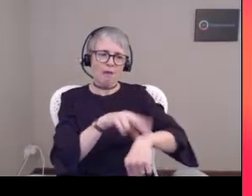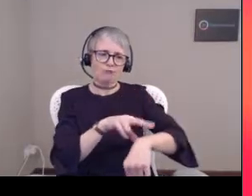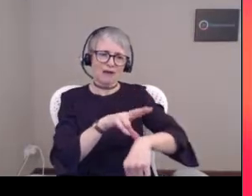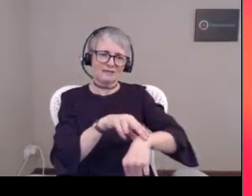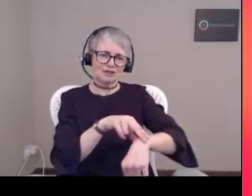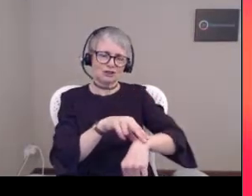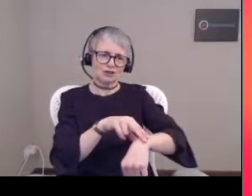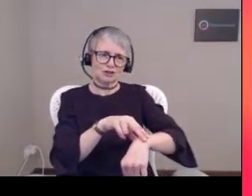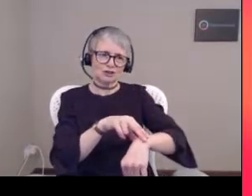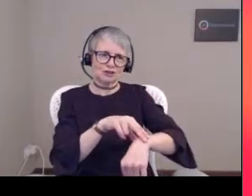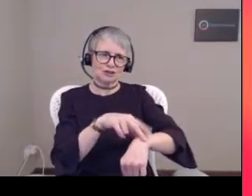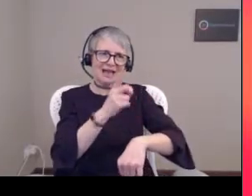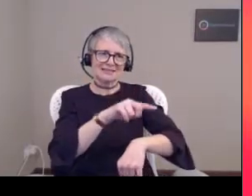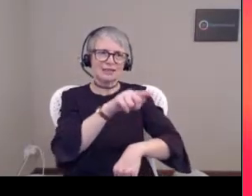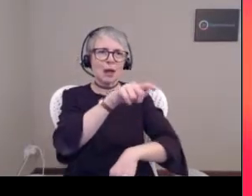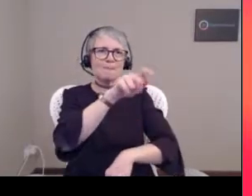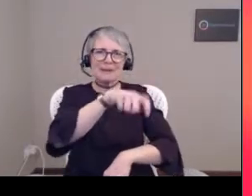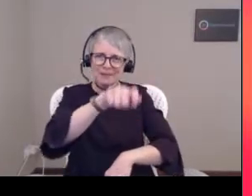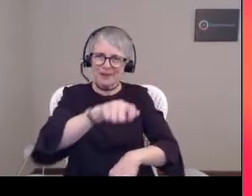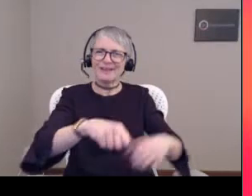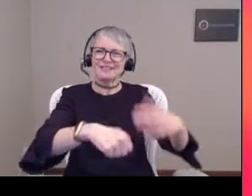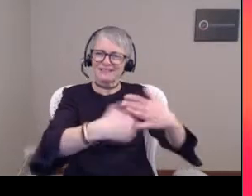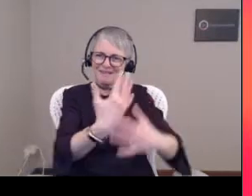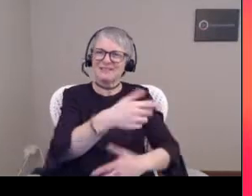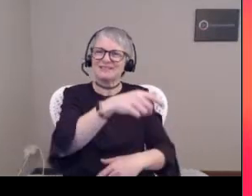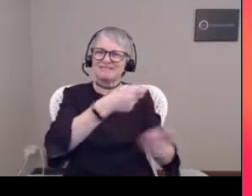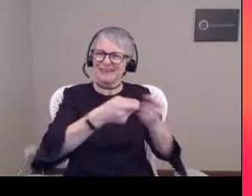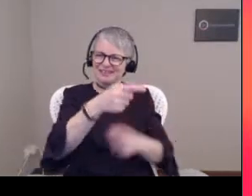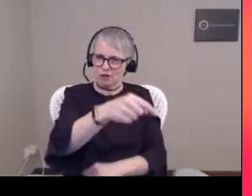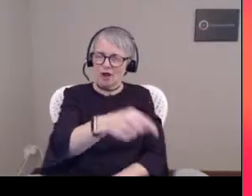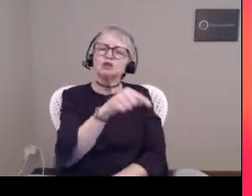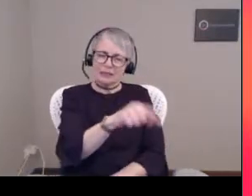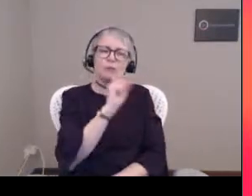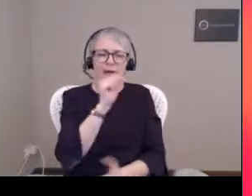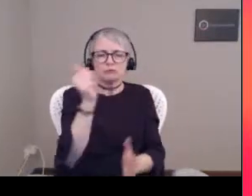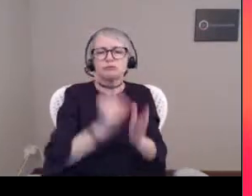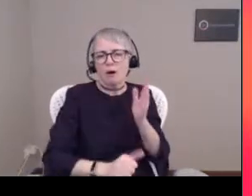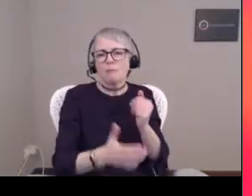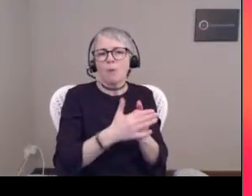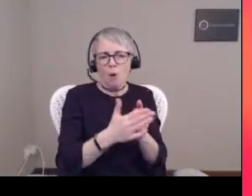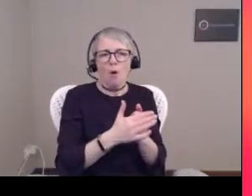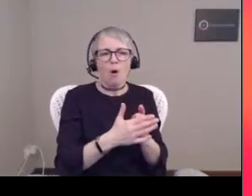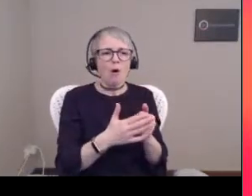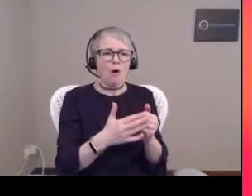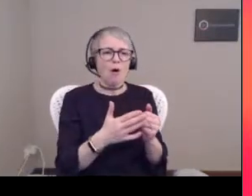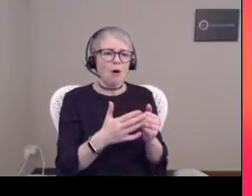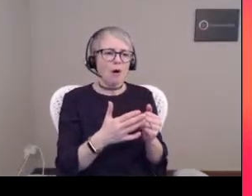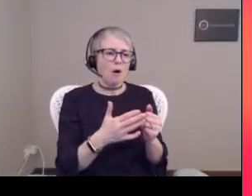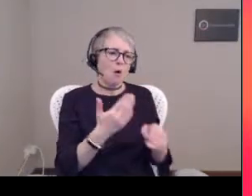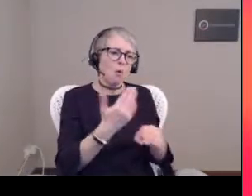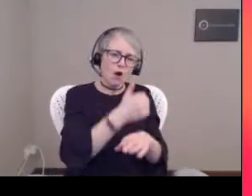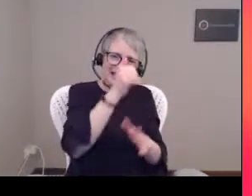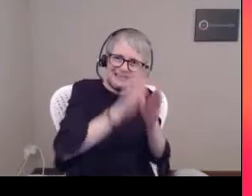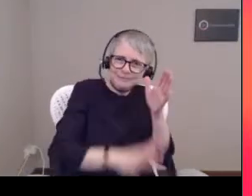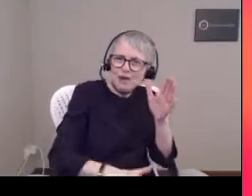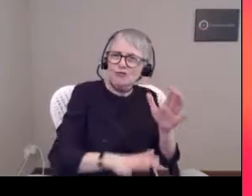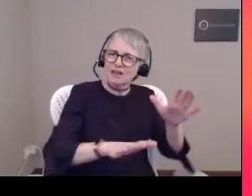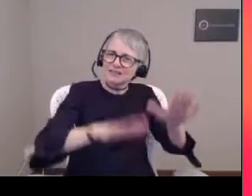manager. But as part of that apprentice scheme, she's also going to start putting more ITV work experience programs together across business